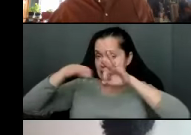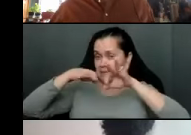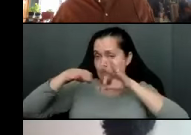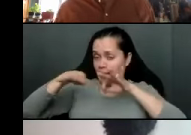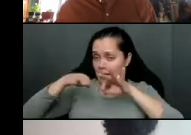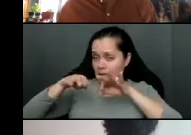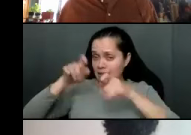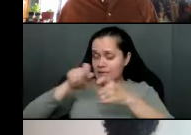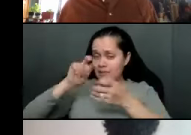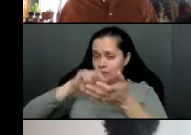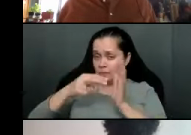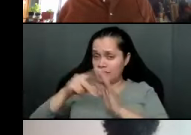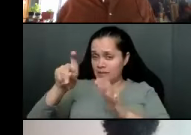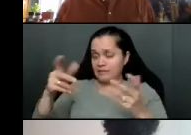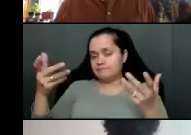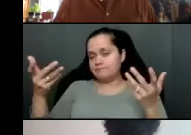you what that is?